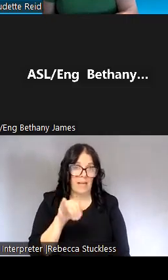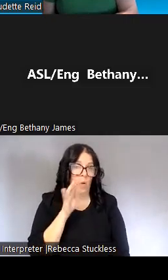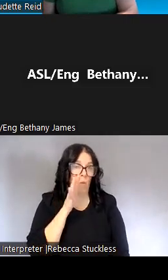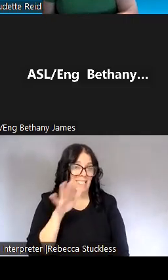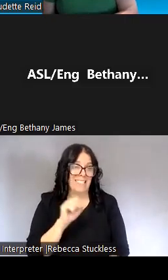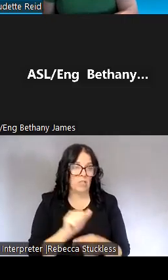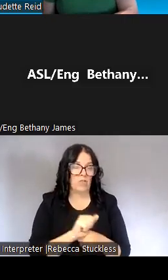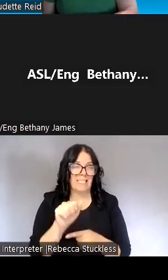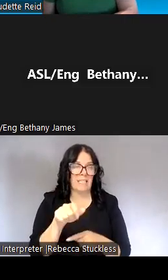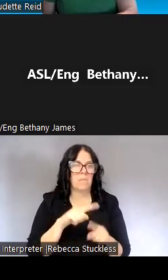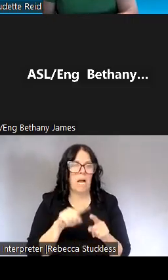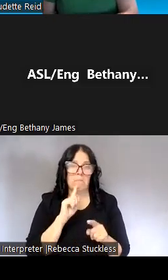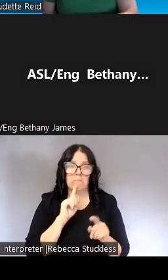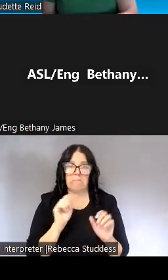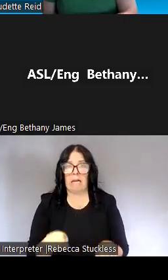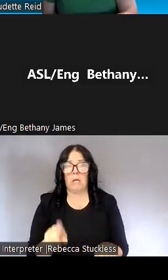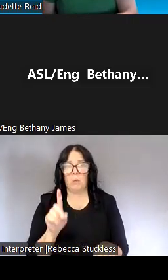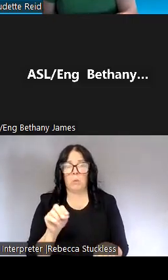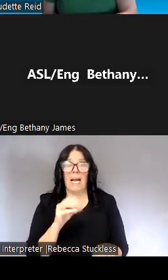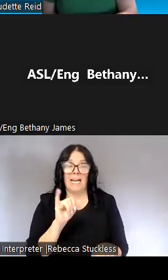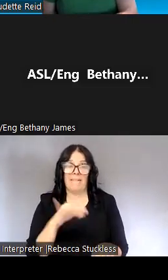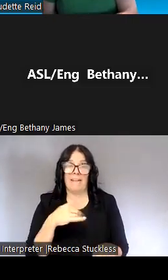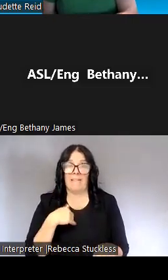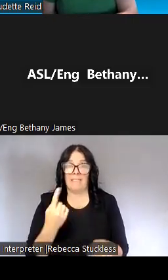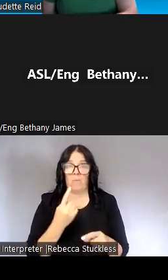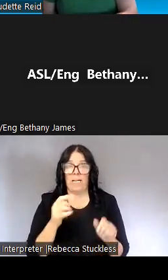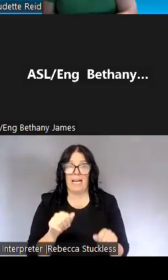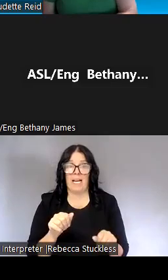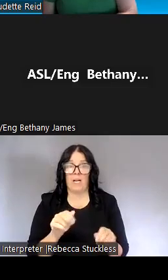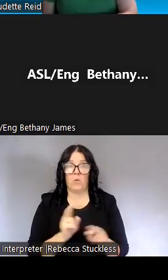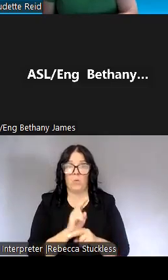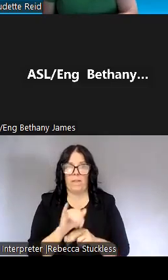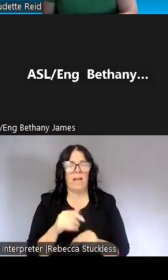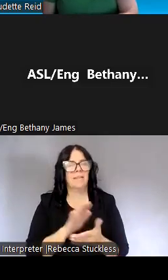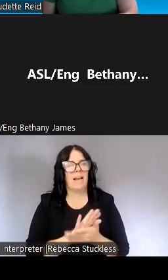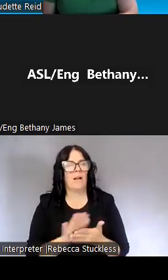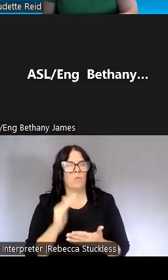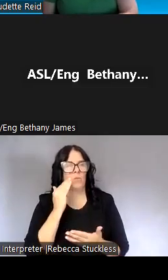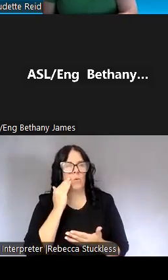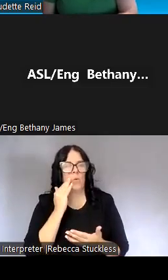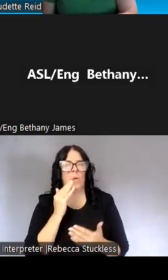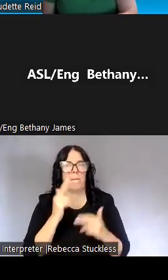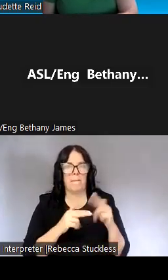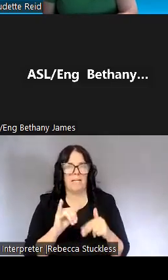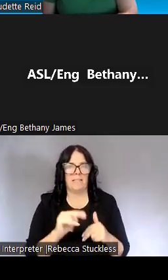that is possible. And if you have somebody who can use that sort of feature, it's nice to know that it's already built in there.